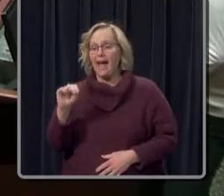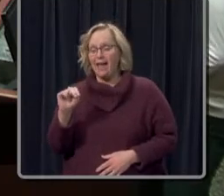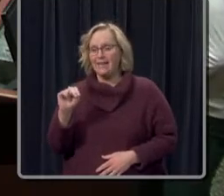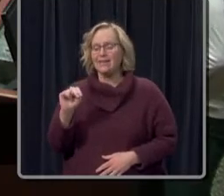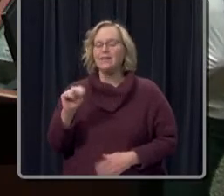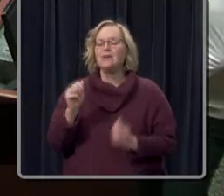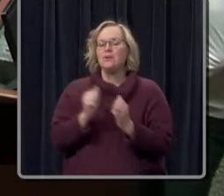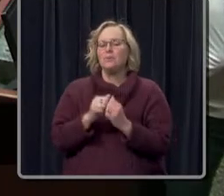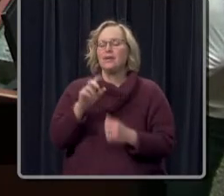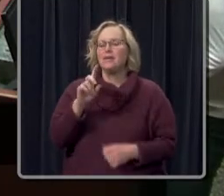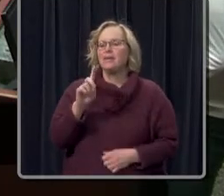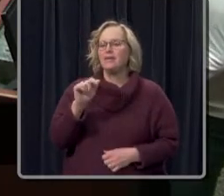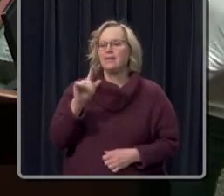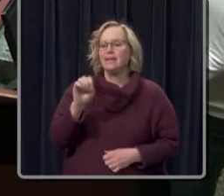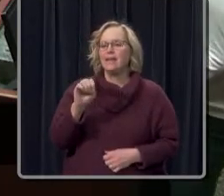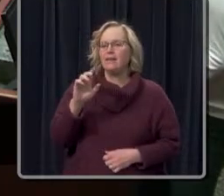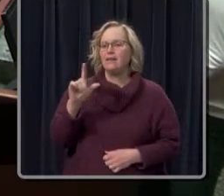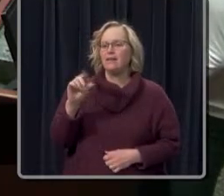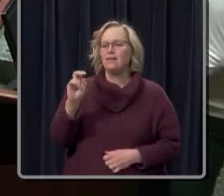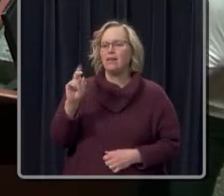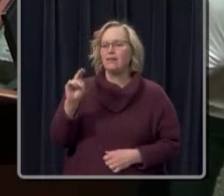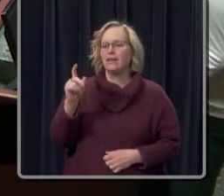principal, Dale Longnecker.